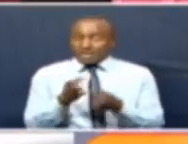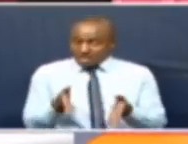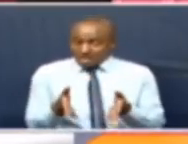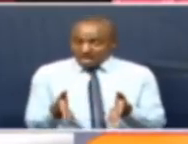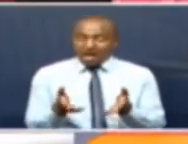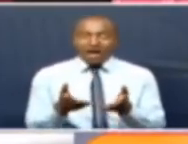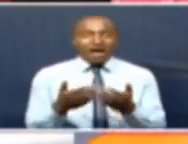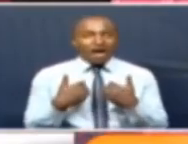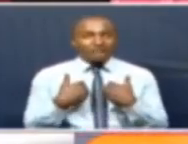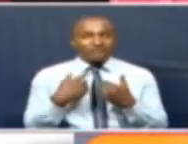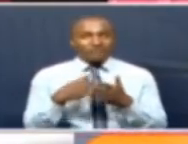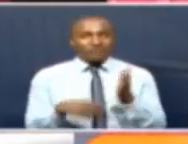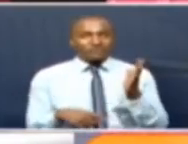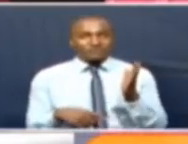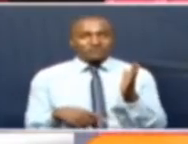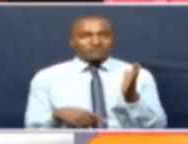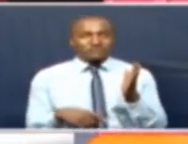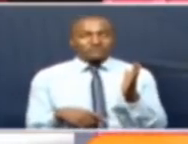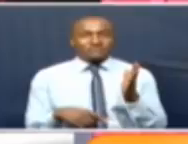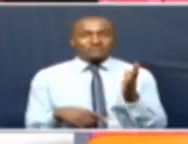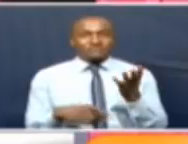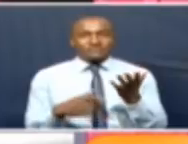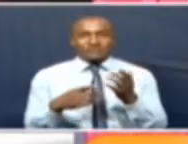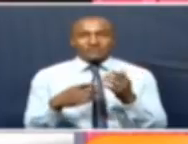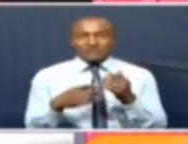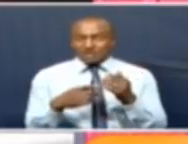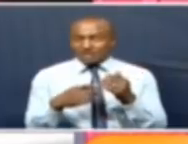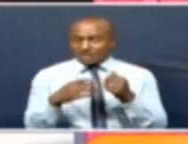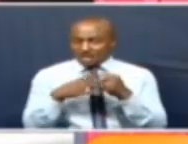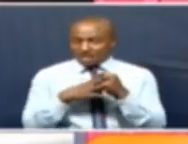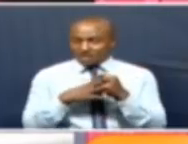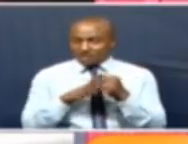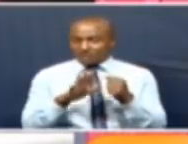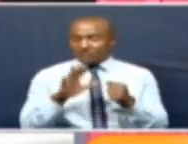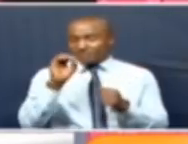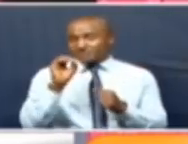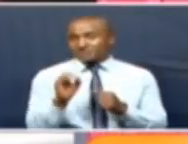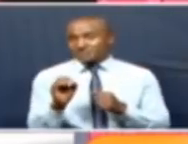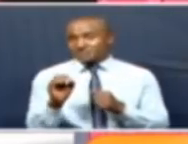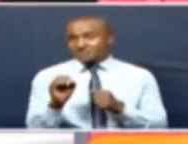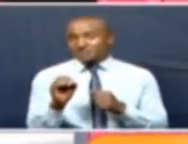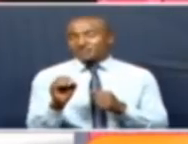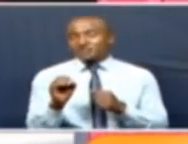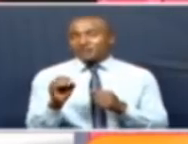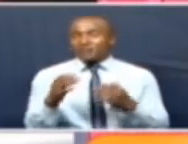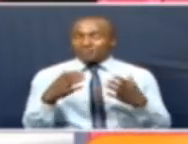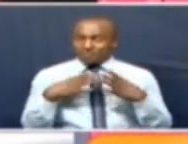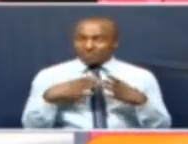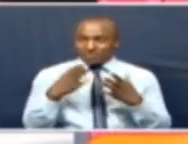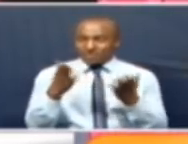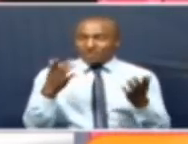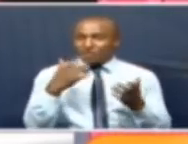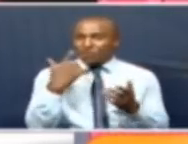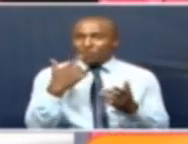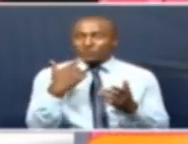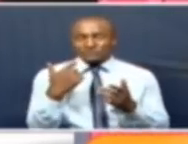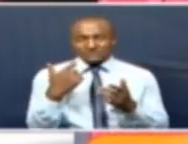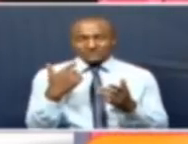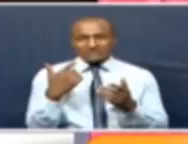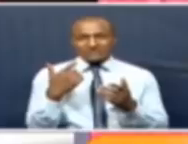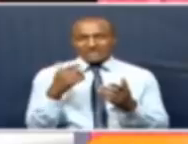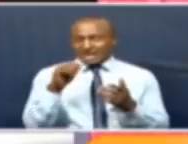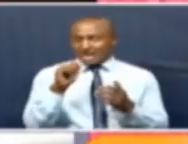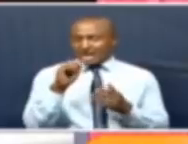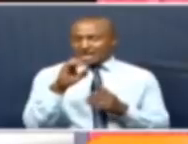is acrylic, let's say 95% acrylic. What normally happens, there are people who are allergic to